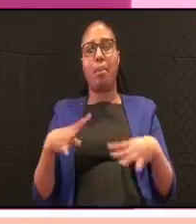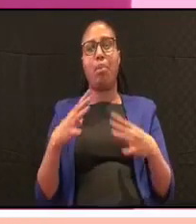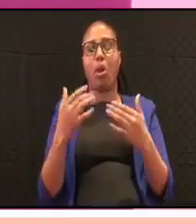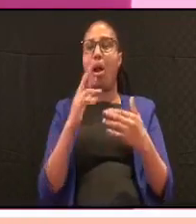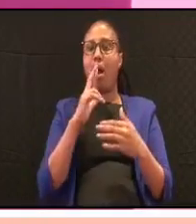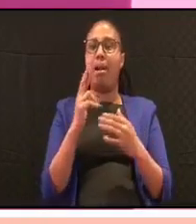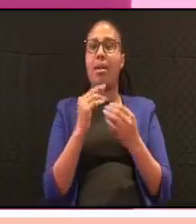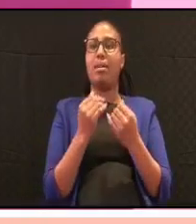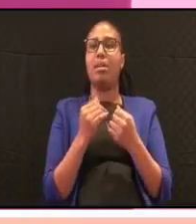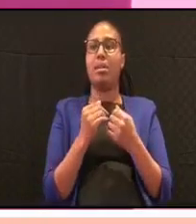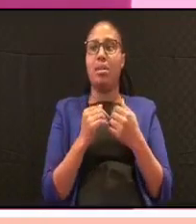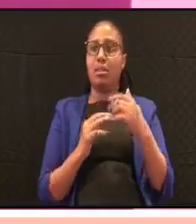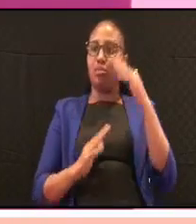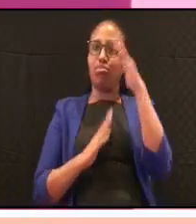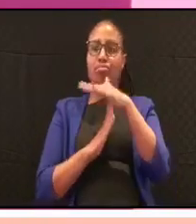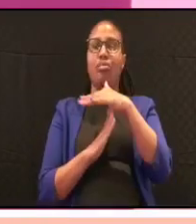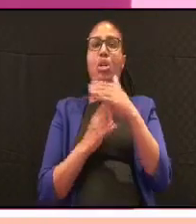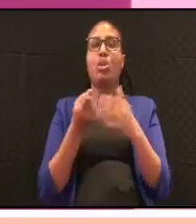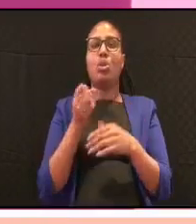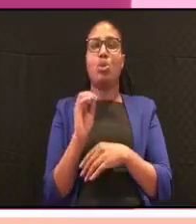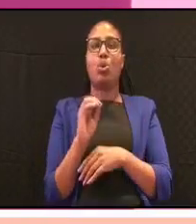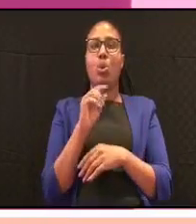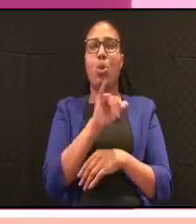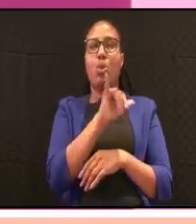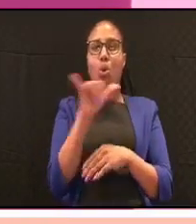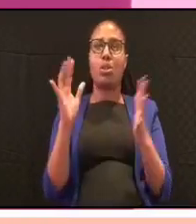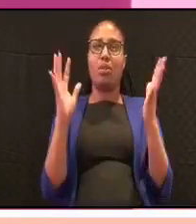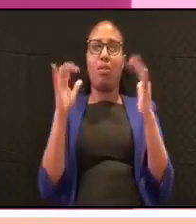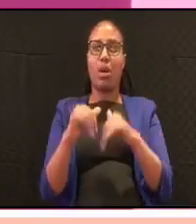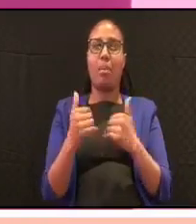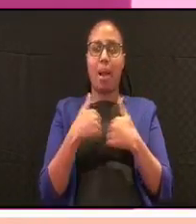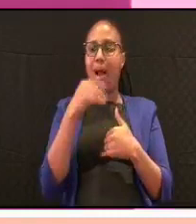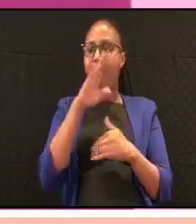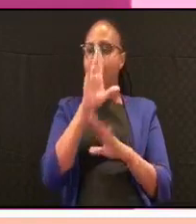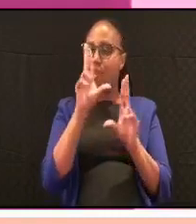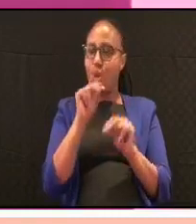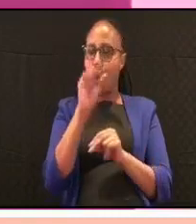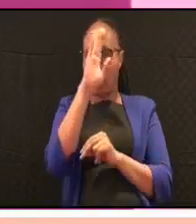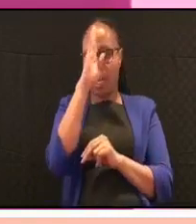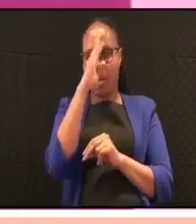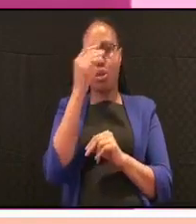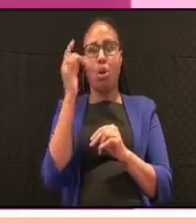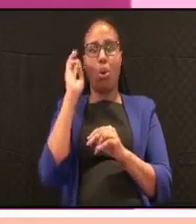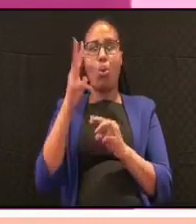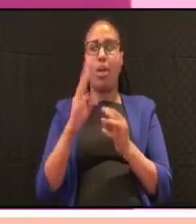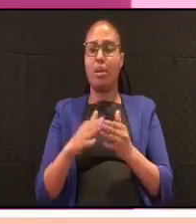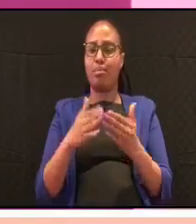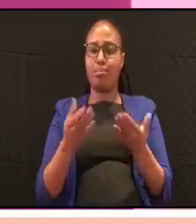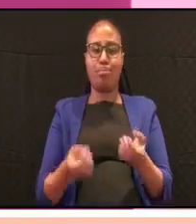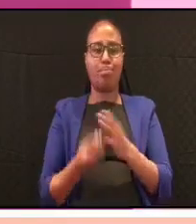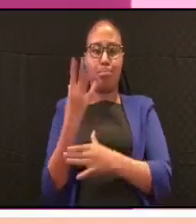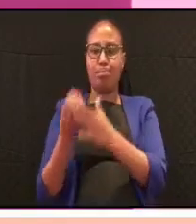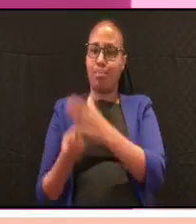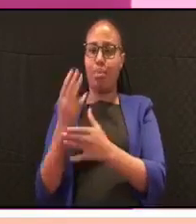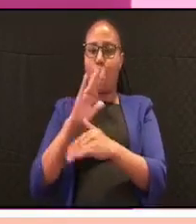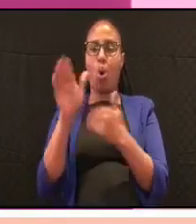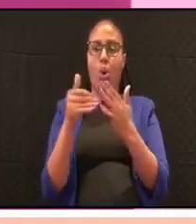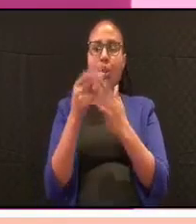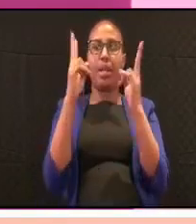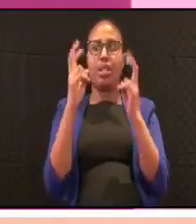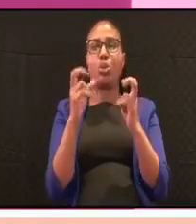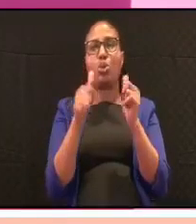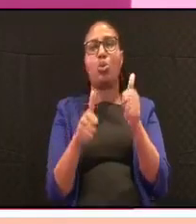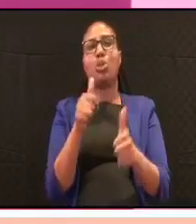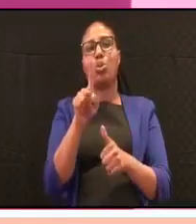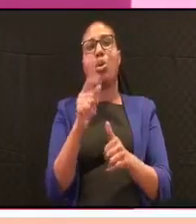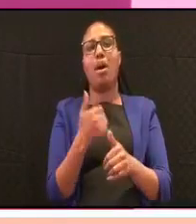supreme. So those forums, and I have no doubt in my mind, will unlock most of the issues that you have.